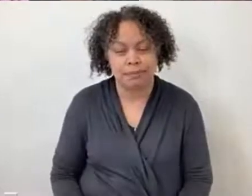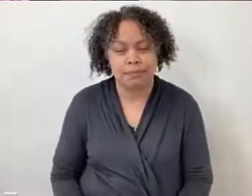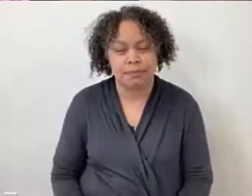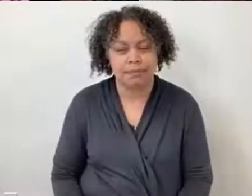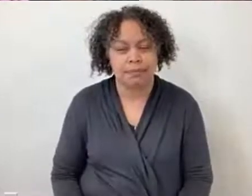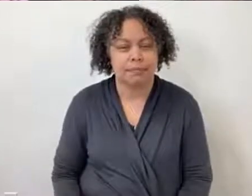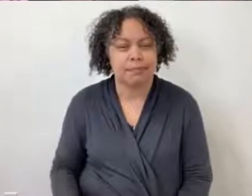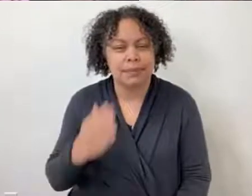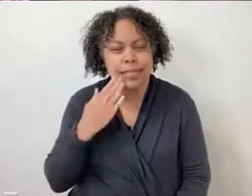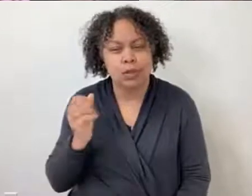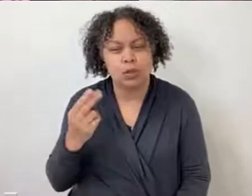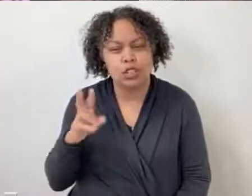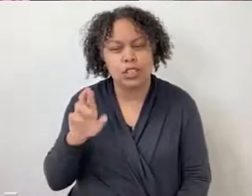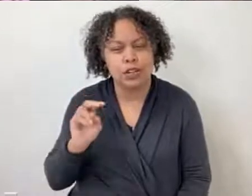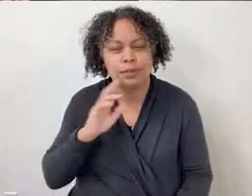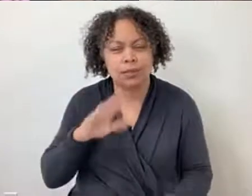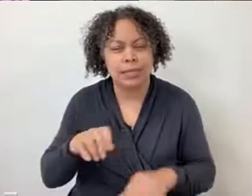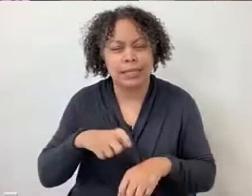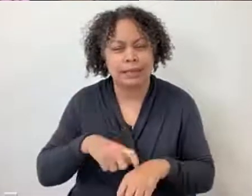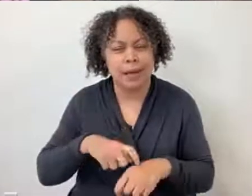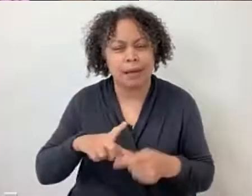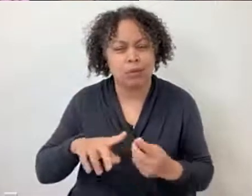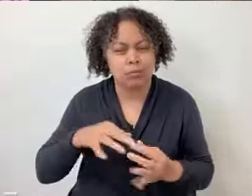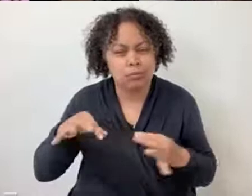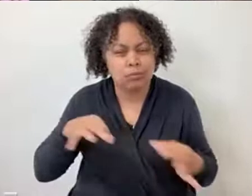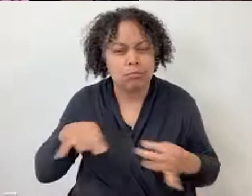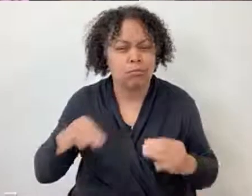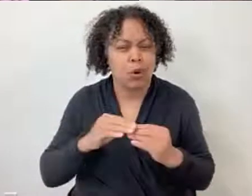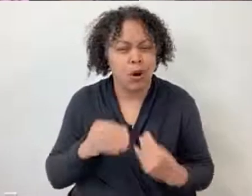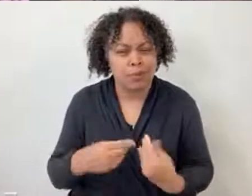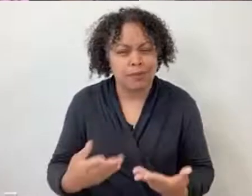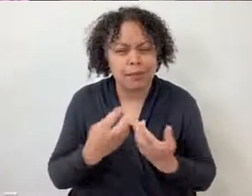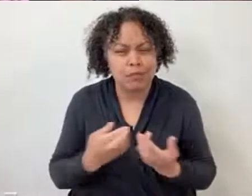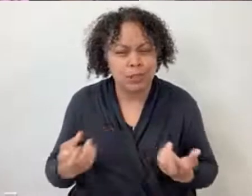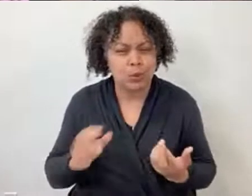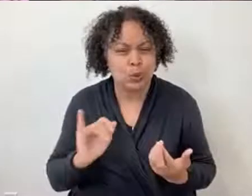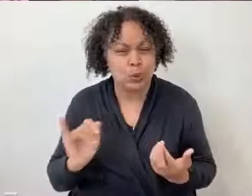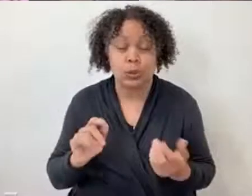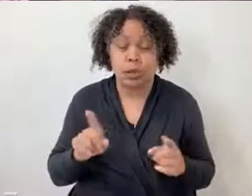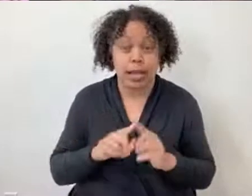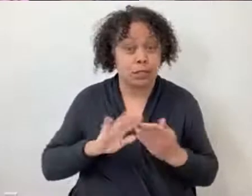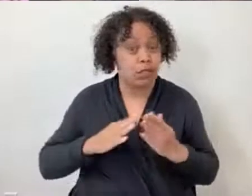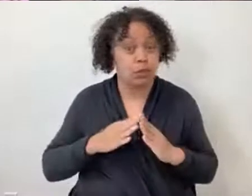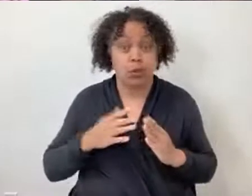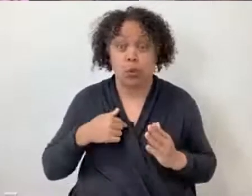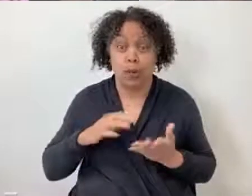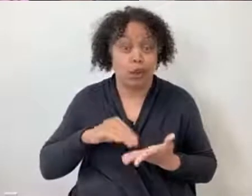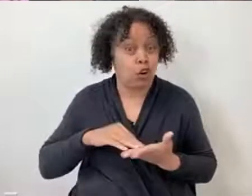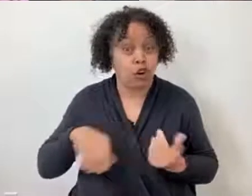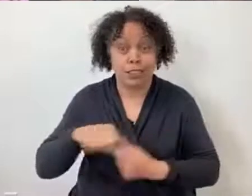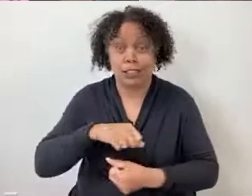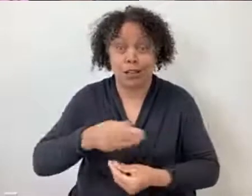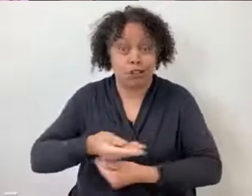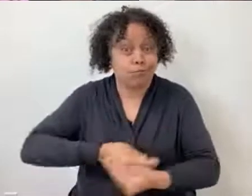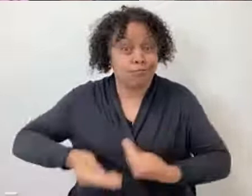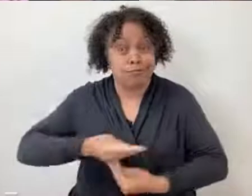Thank you, Sharon, for taking the time to further inform us and to provide resources. Certainly as a community, we can learn from each other, and certainly the